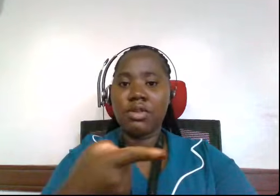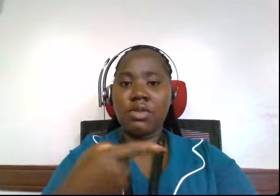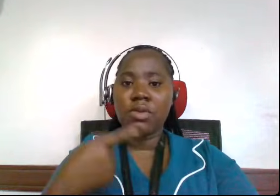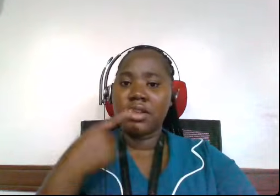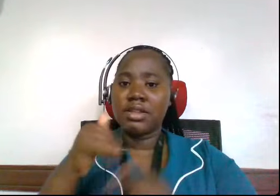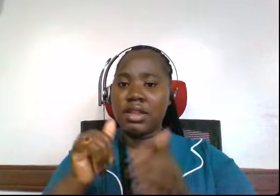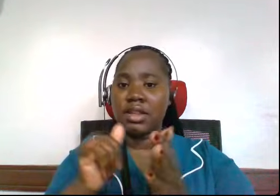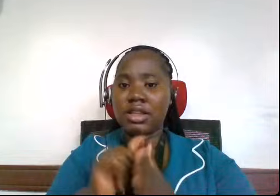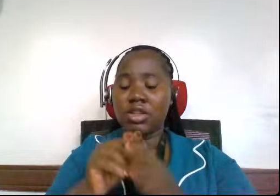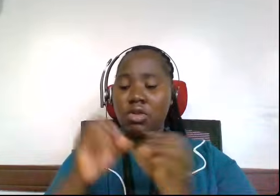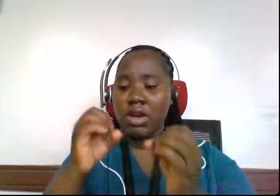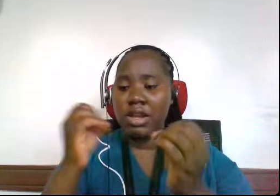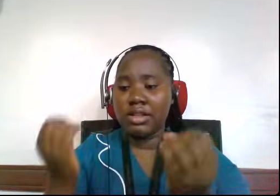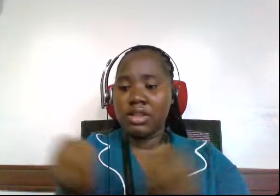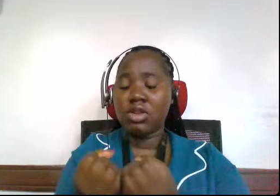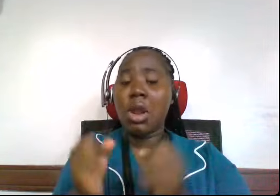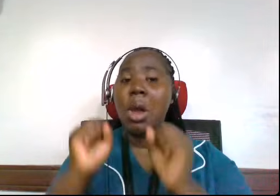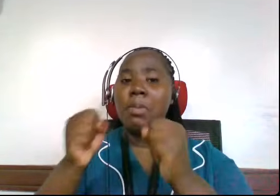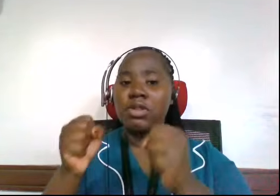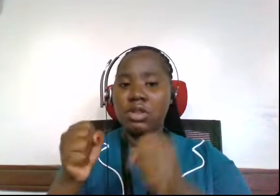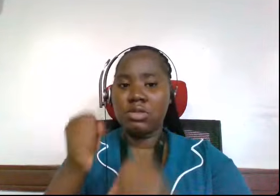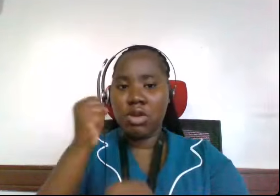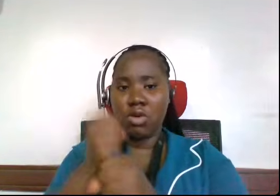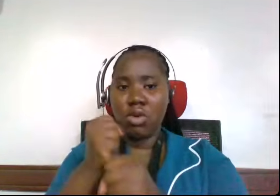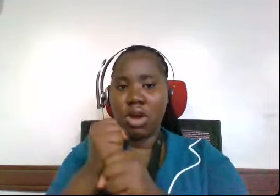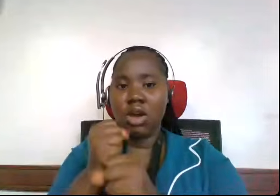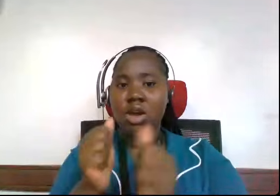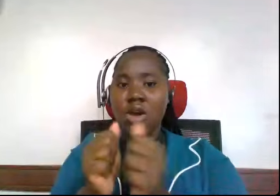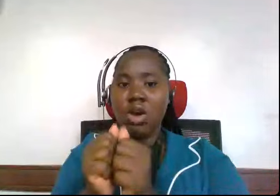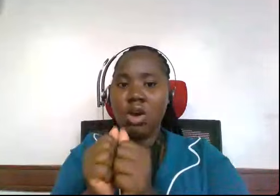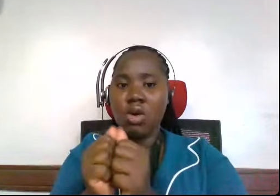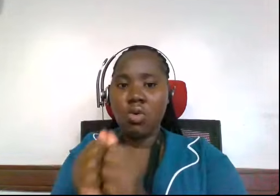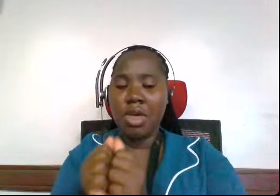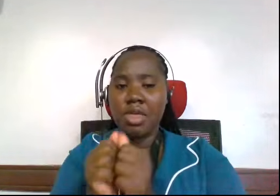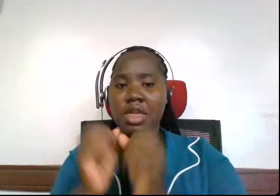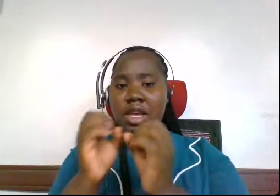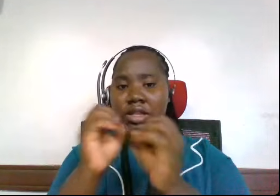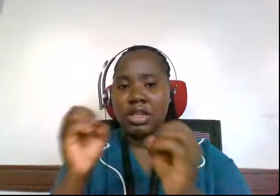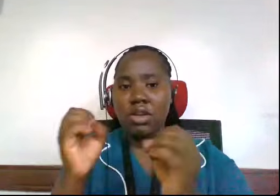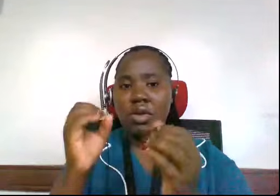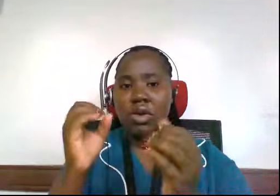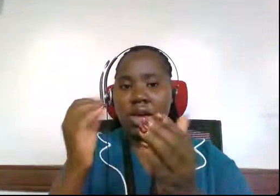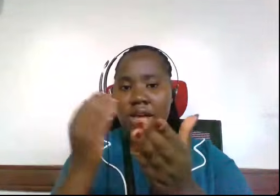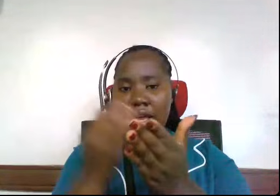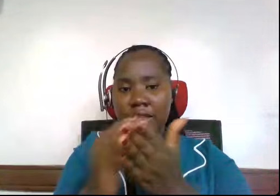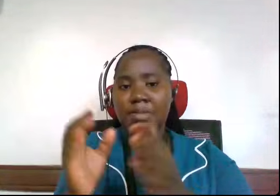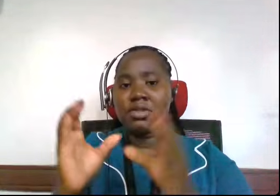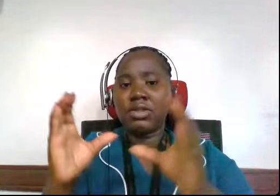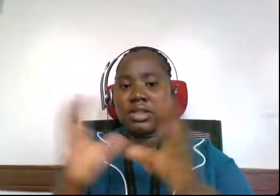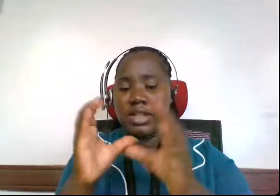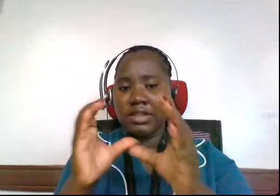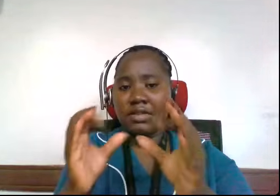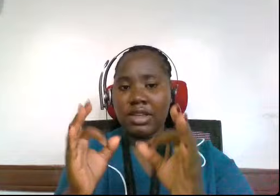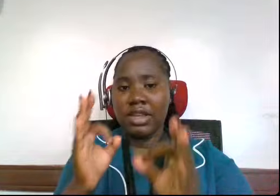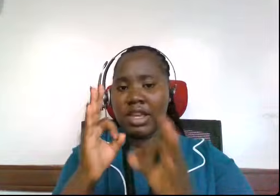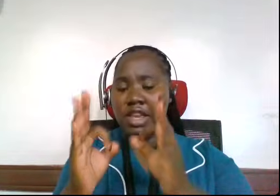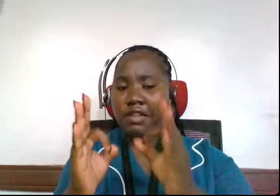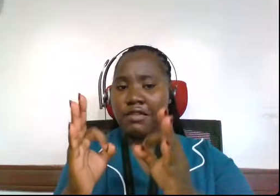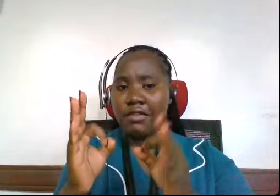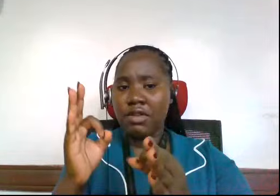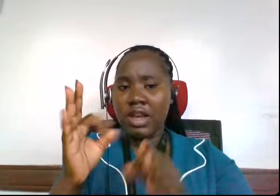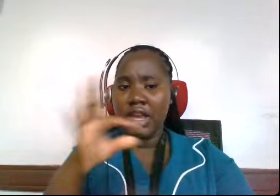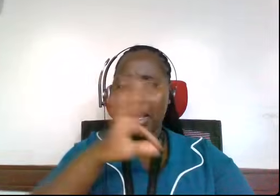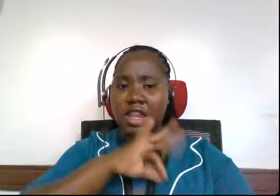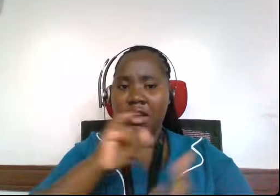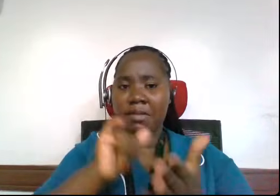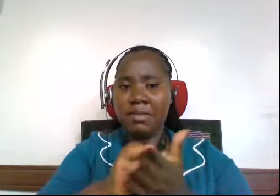operate without income tax exemption certificate so long as the income that they are receiving are solely those